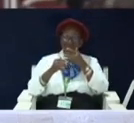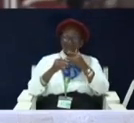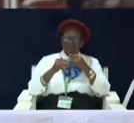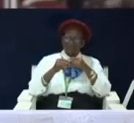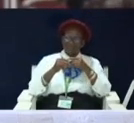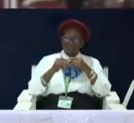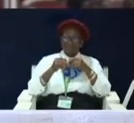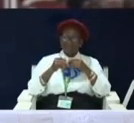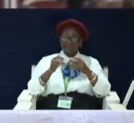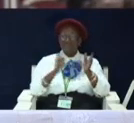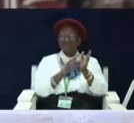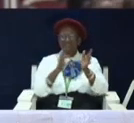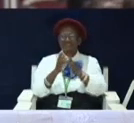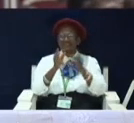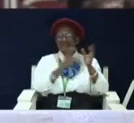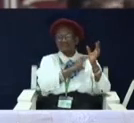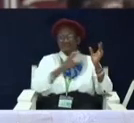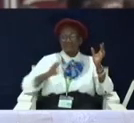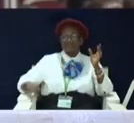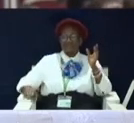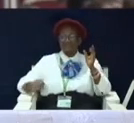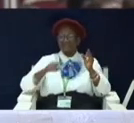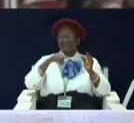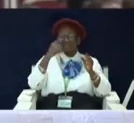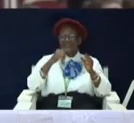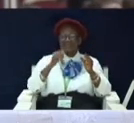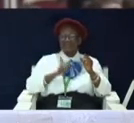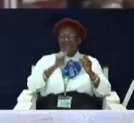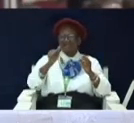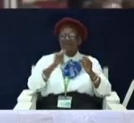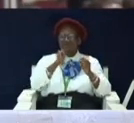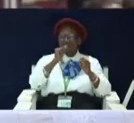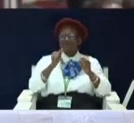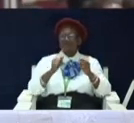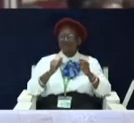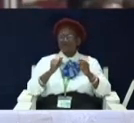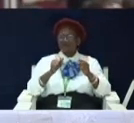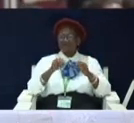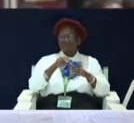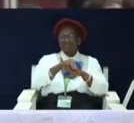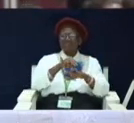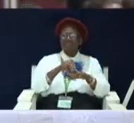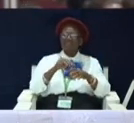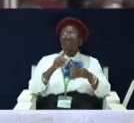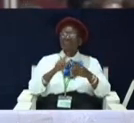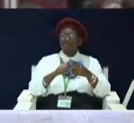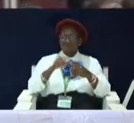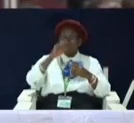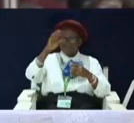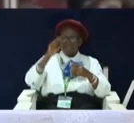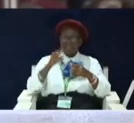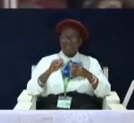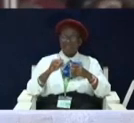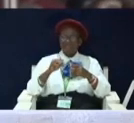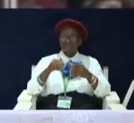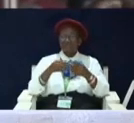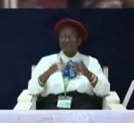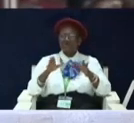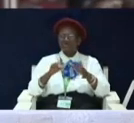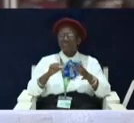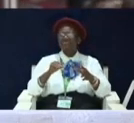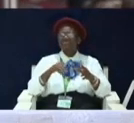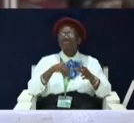Jesus Christ said, "I'm not sent but unto the lost sheep of the house of Israel."